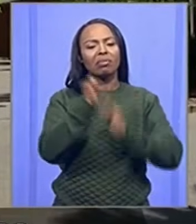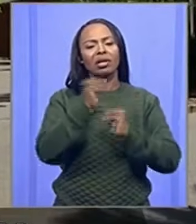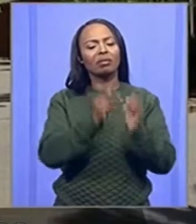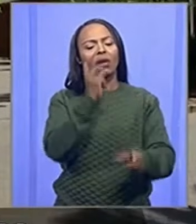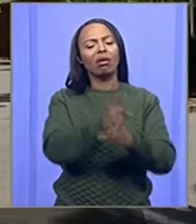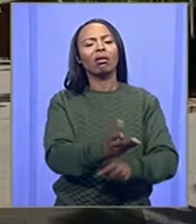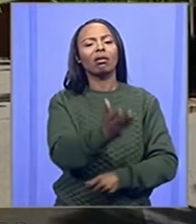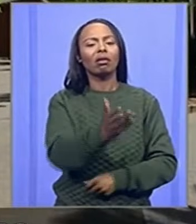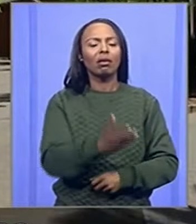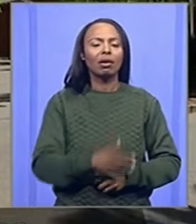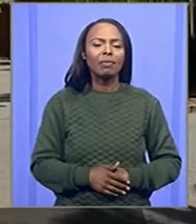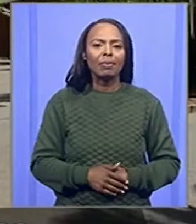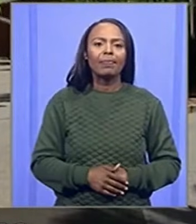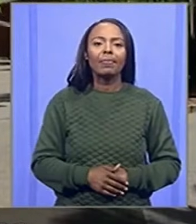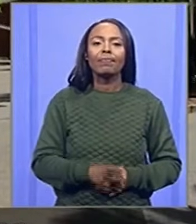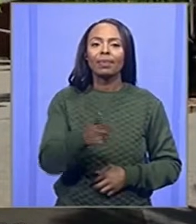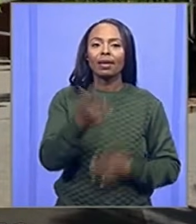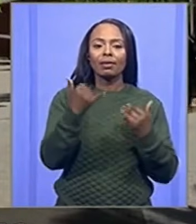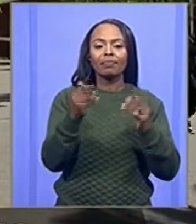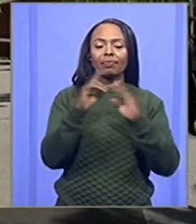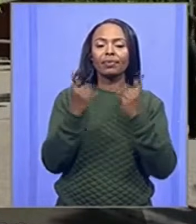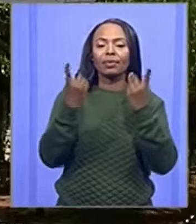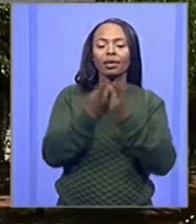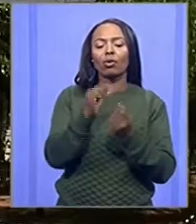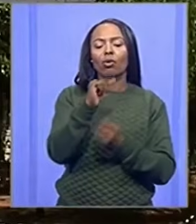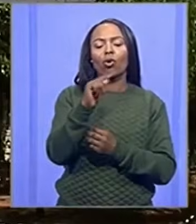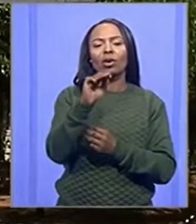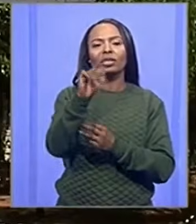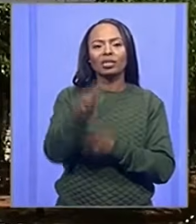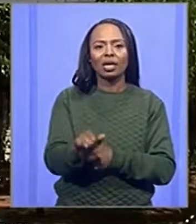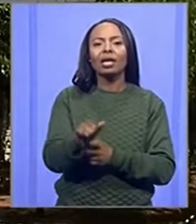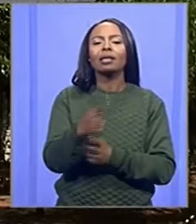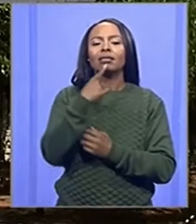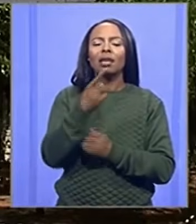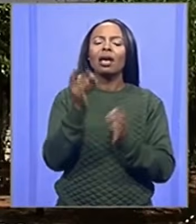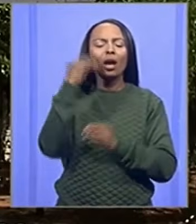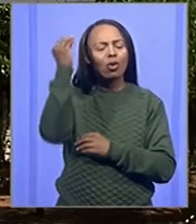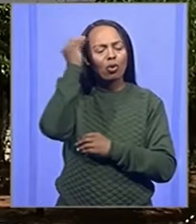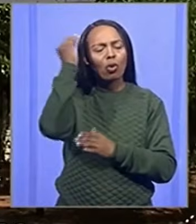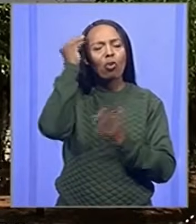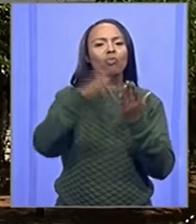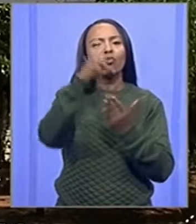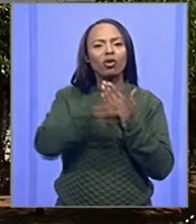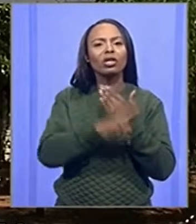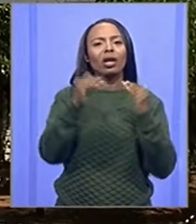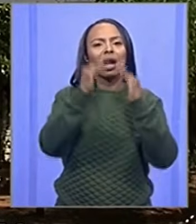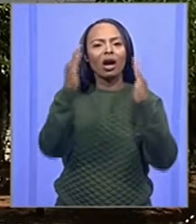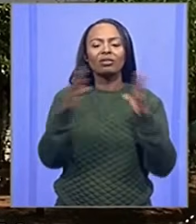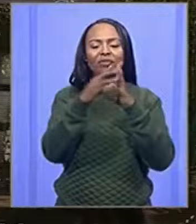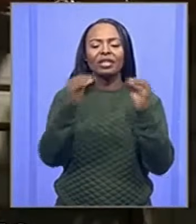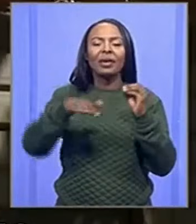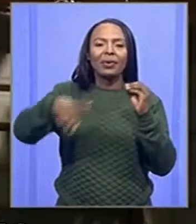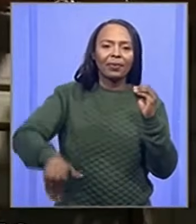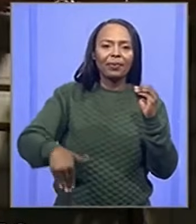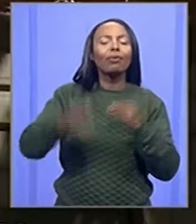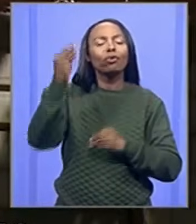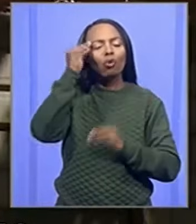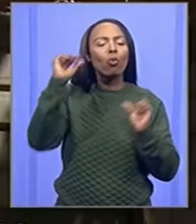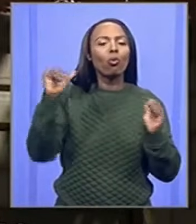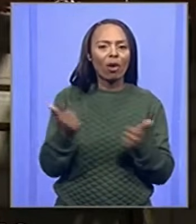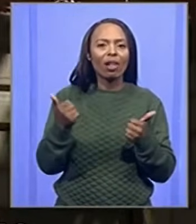puso tshwaraganelo ka go ya matlo le merero ya segosi la re litse sentle ka projeke ya matlo e sa konosediwang. Lefapha la